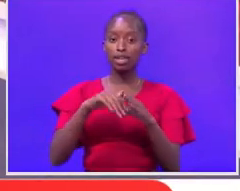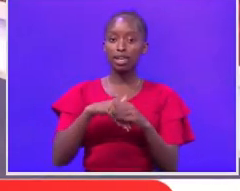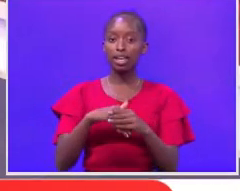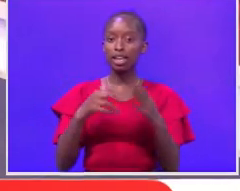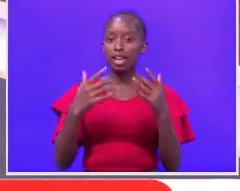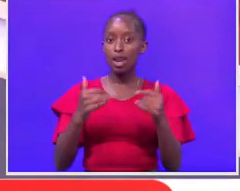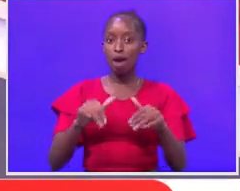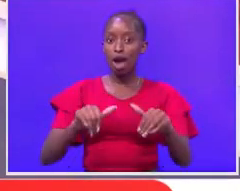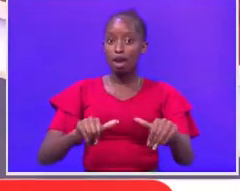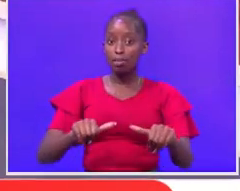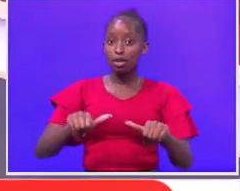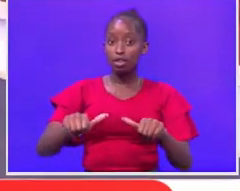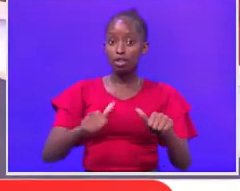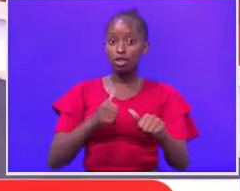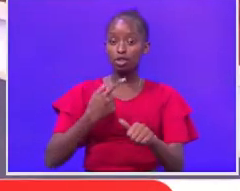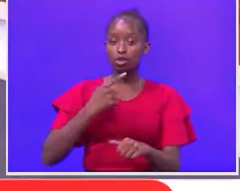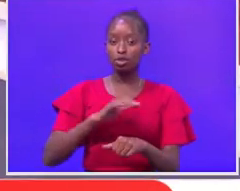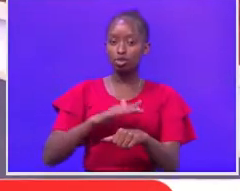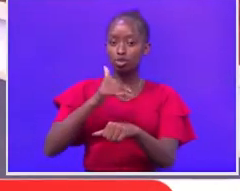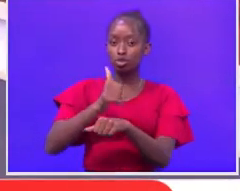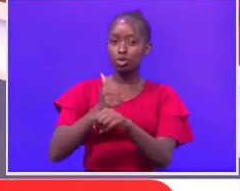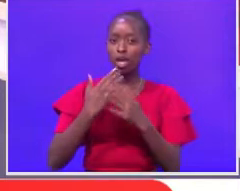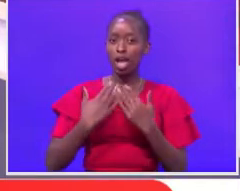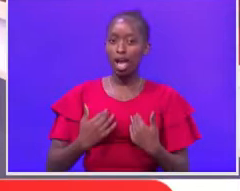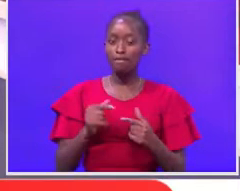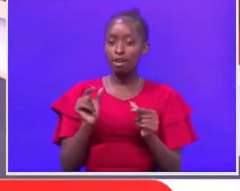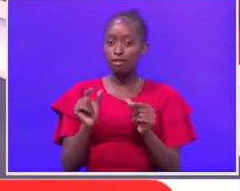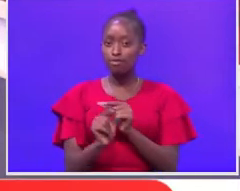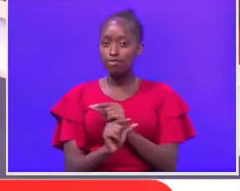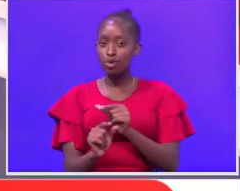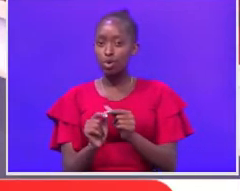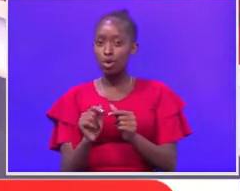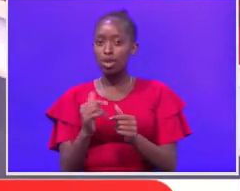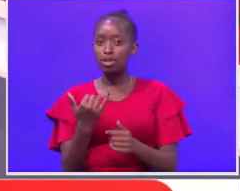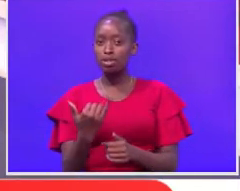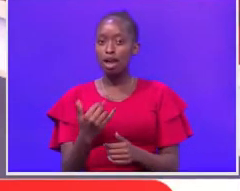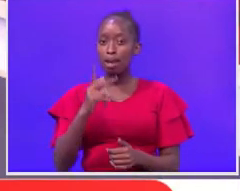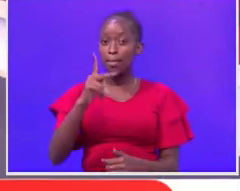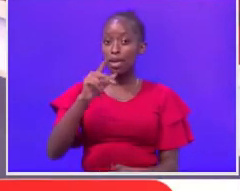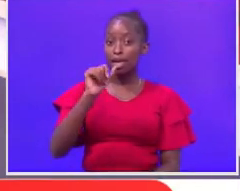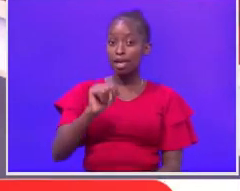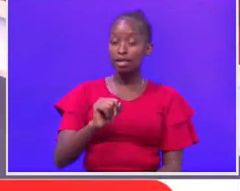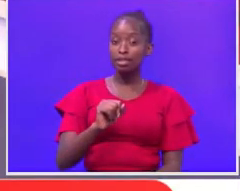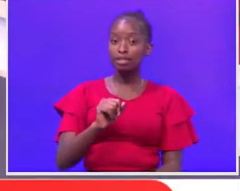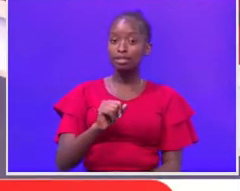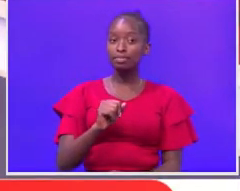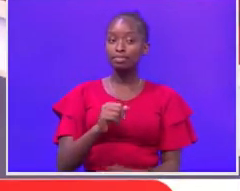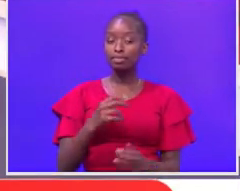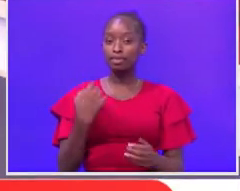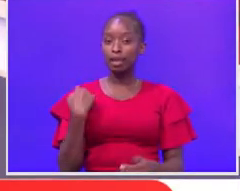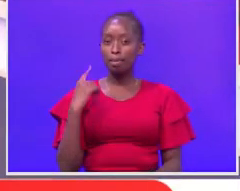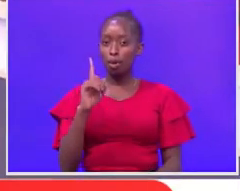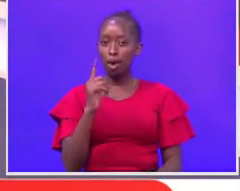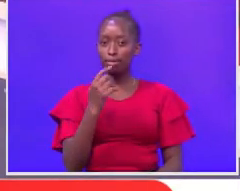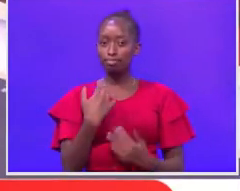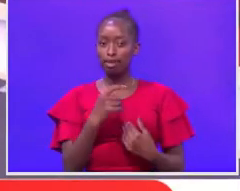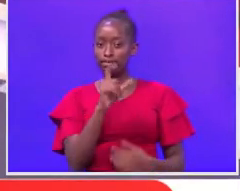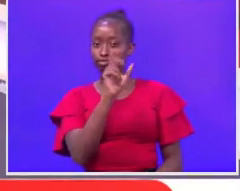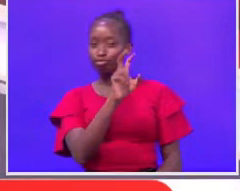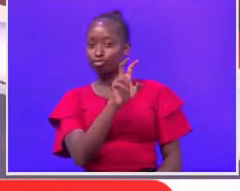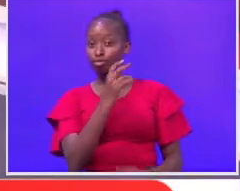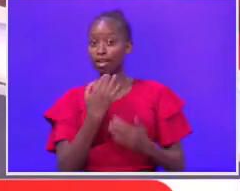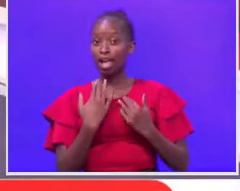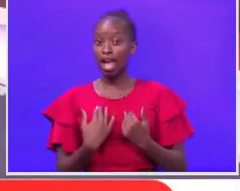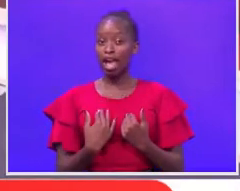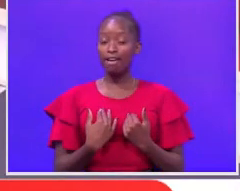current administration, he appointed a few, several young PSS principal secretaries. One of them is my guest